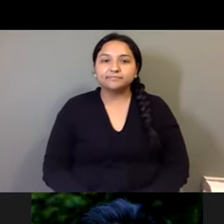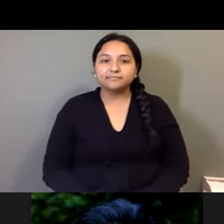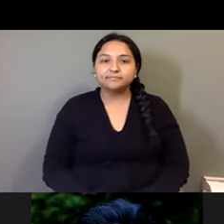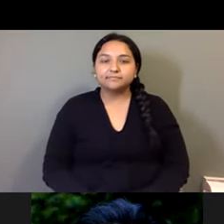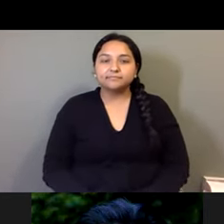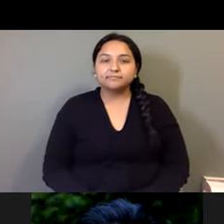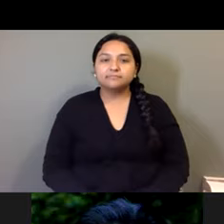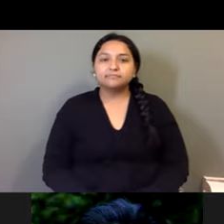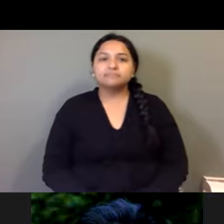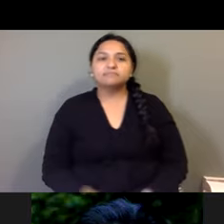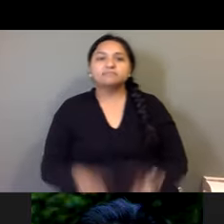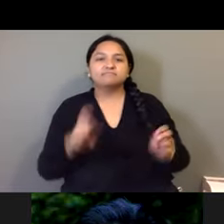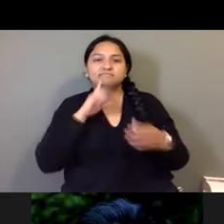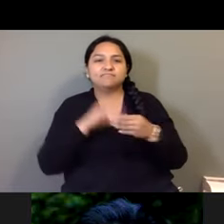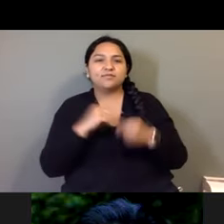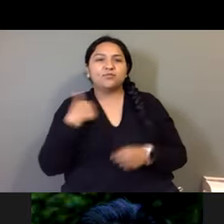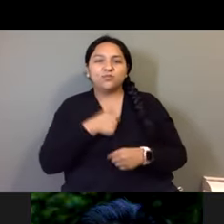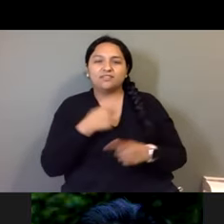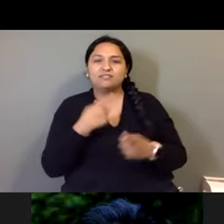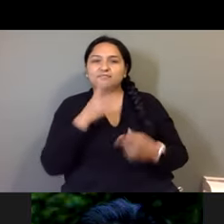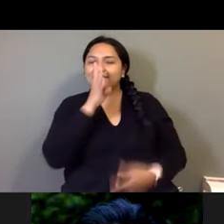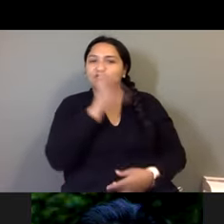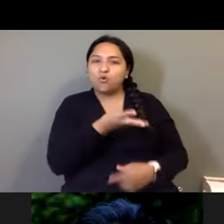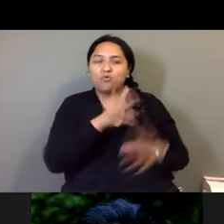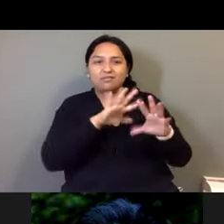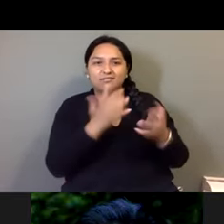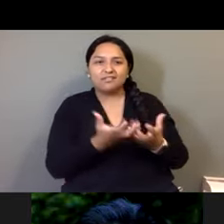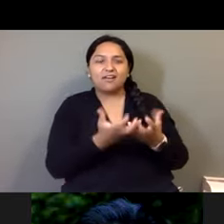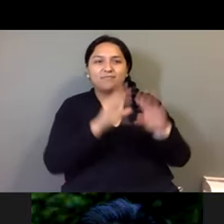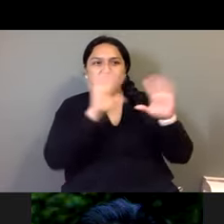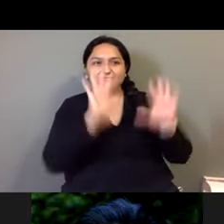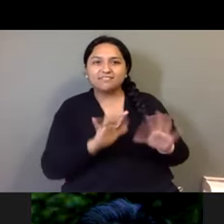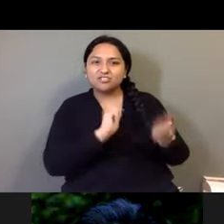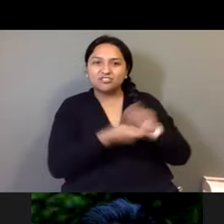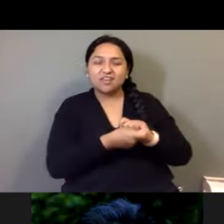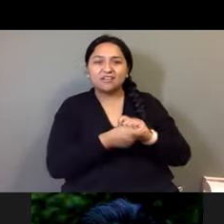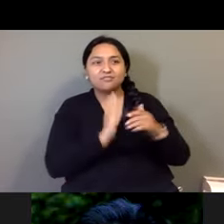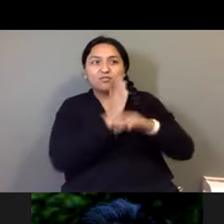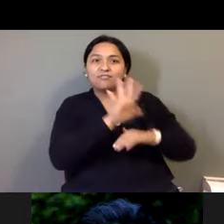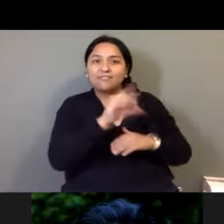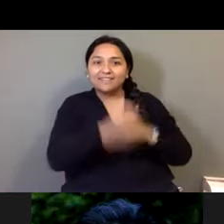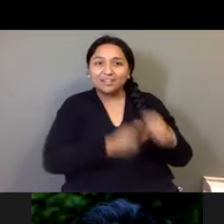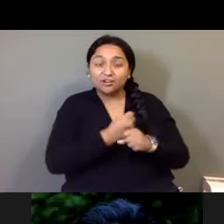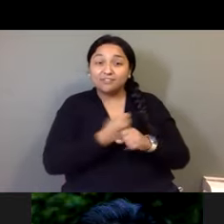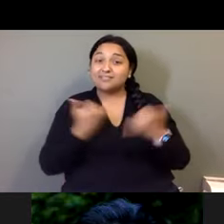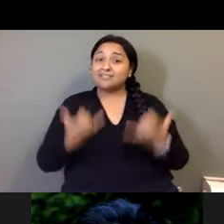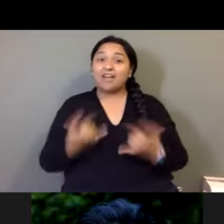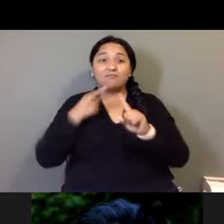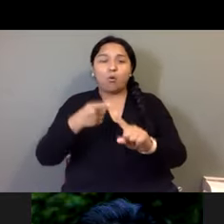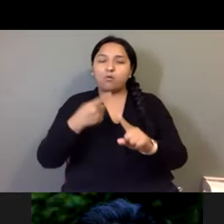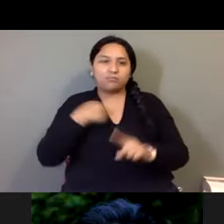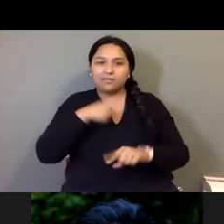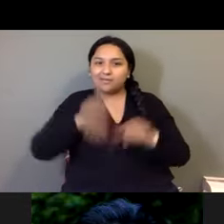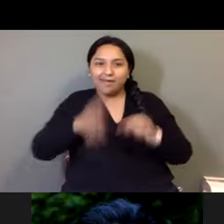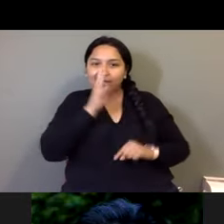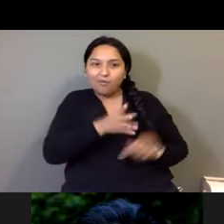We have been ignoring climate change for over 50 years, and now we're all at a point where no one can ignore it because it's